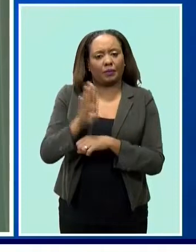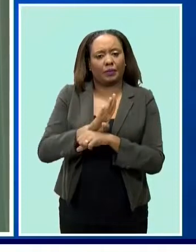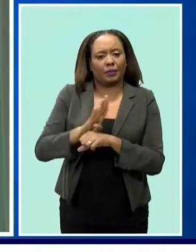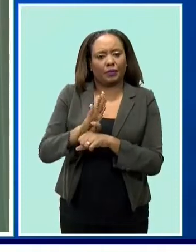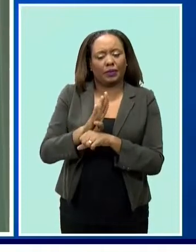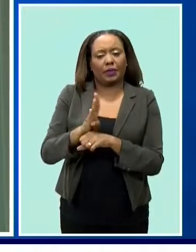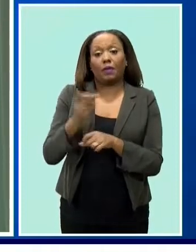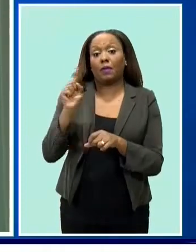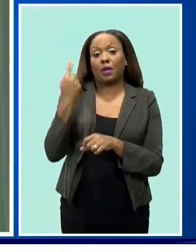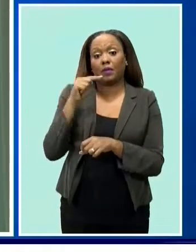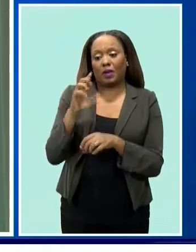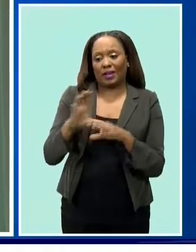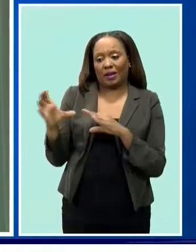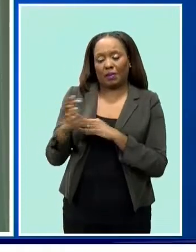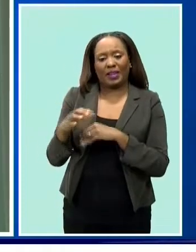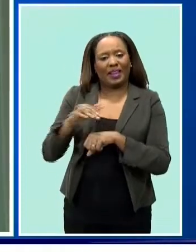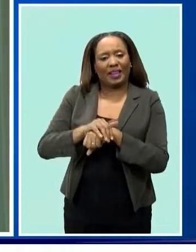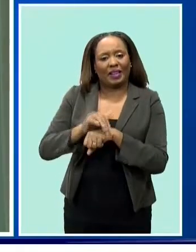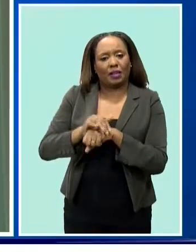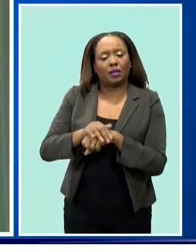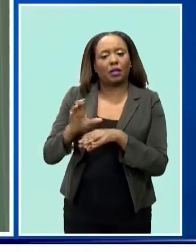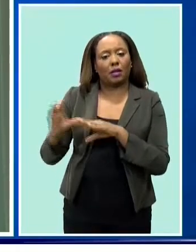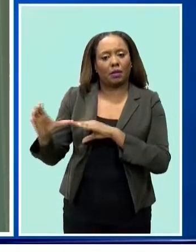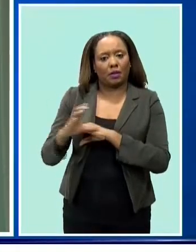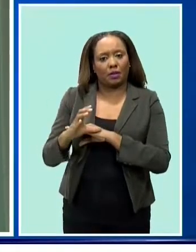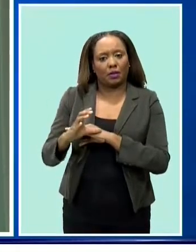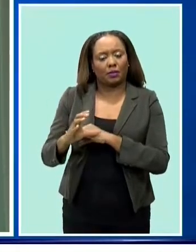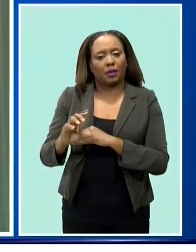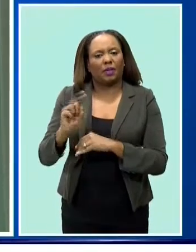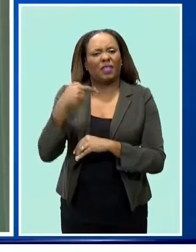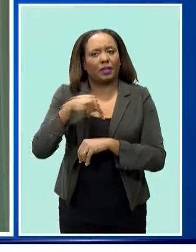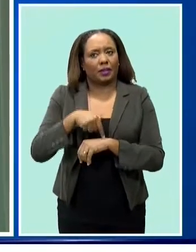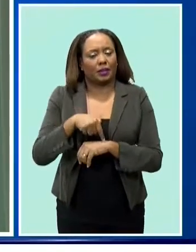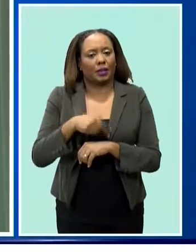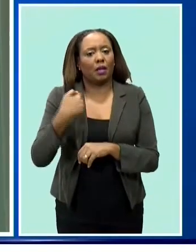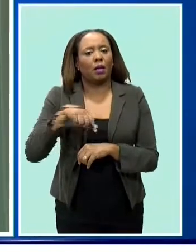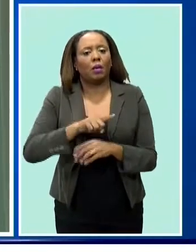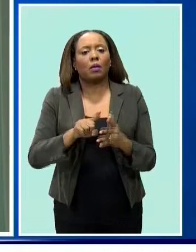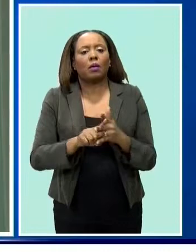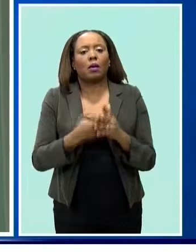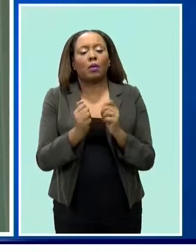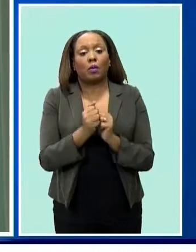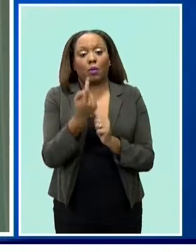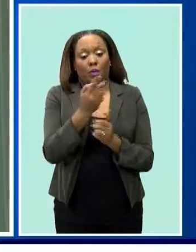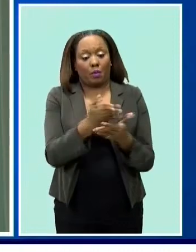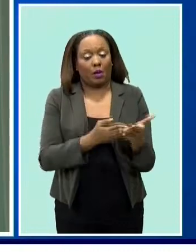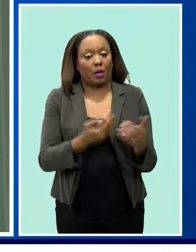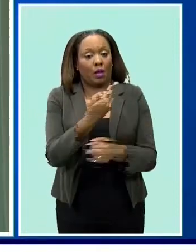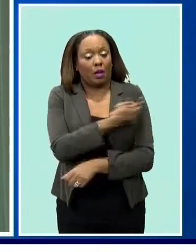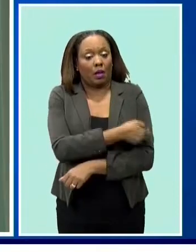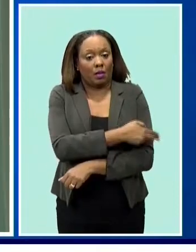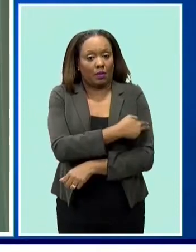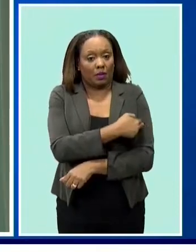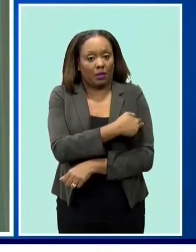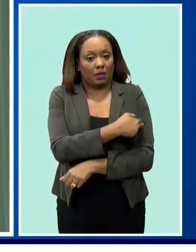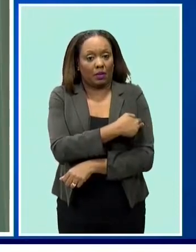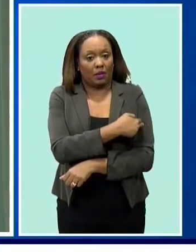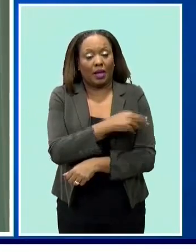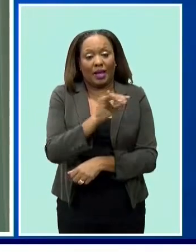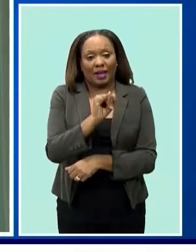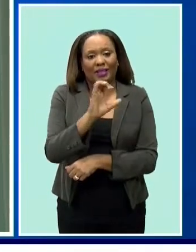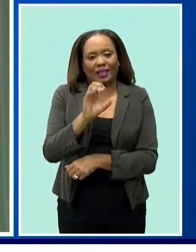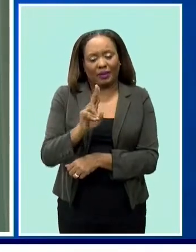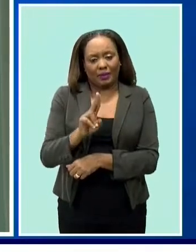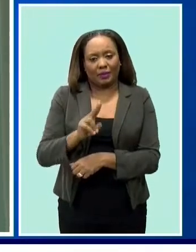This in itself was a feat, and we started initially in our intensive care units within the hospital system, and we have